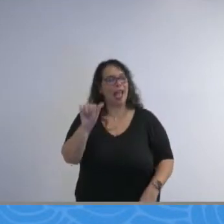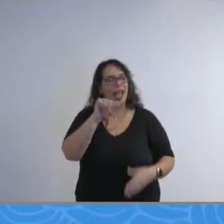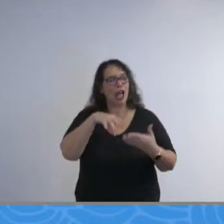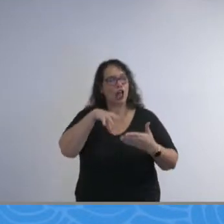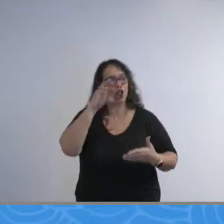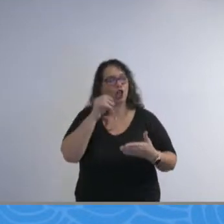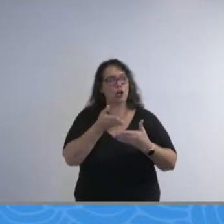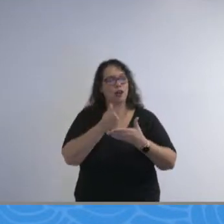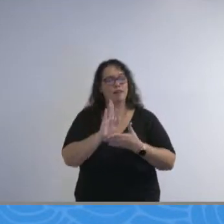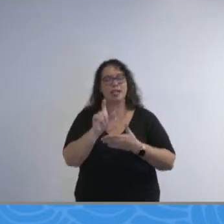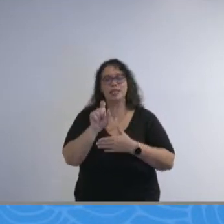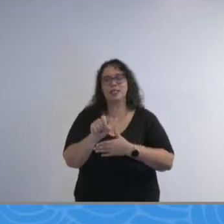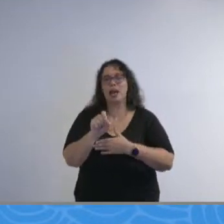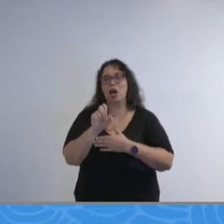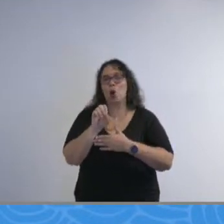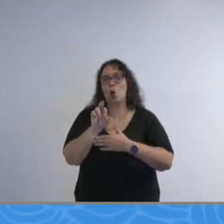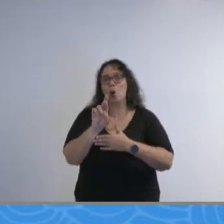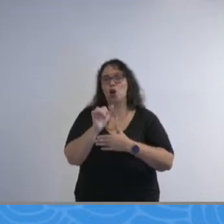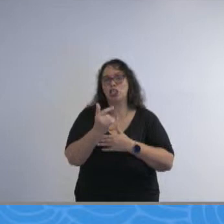tiger@learningrights.org.